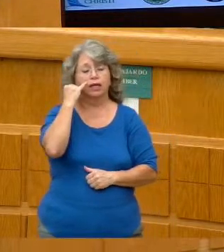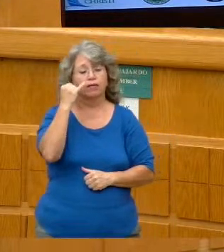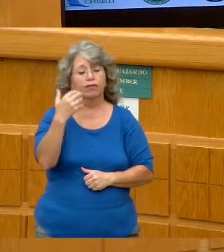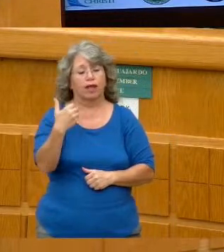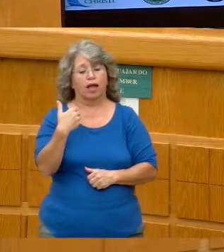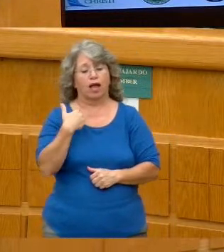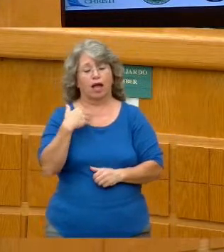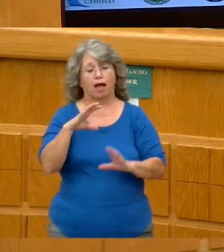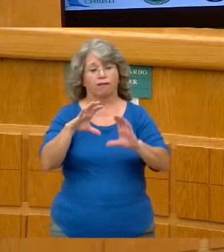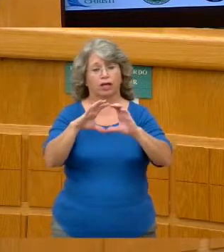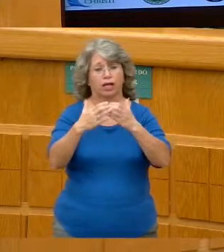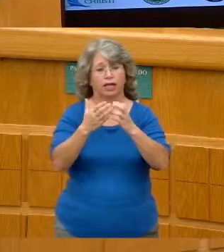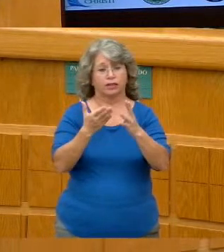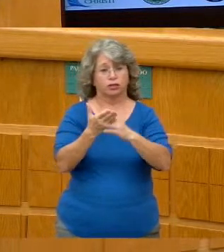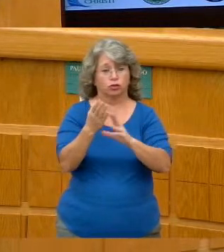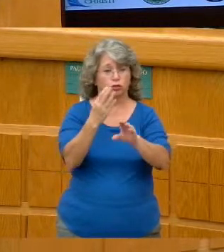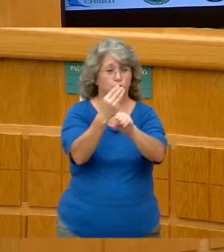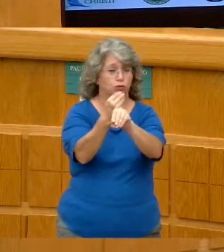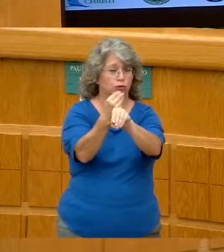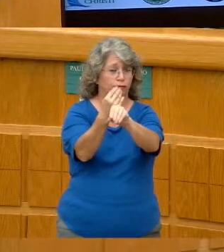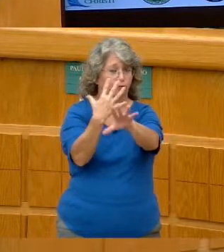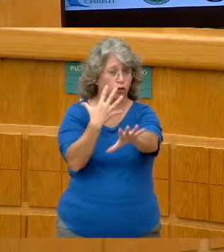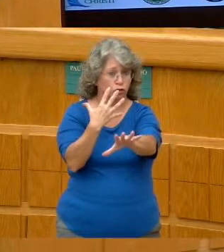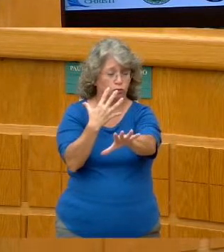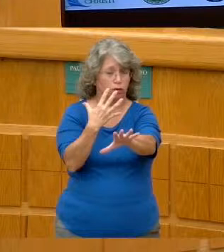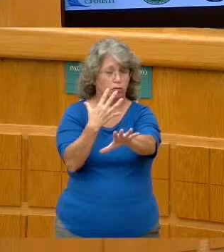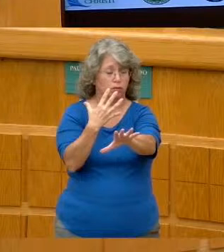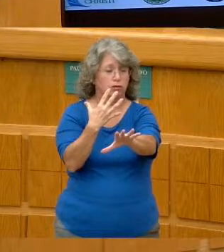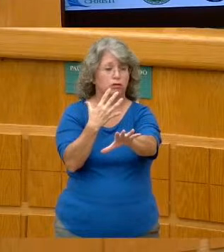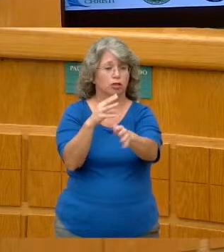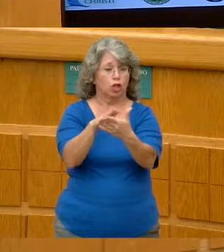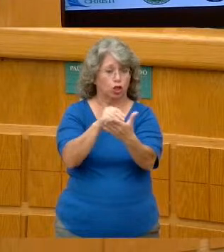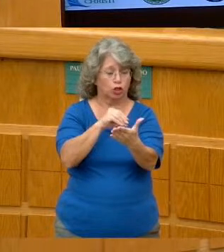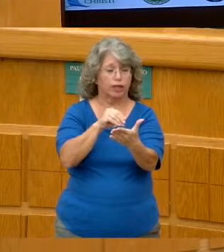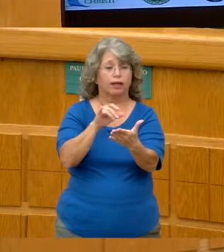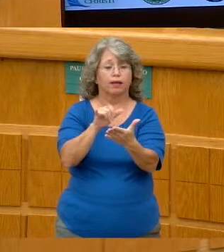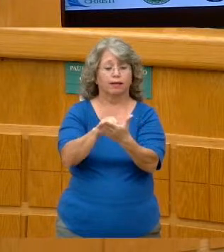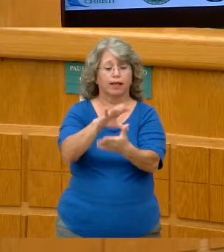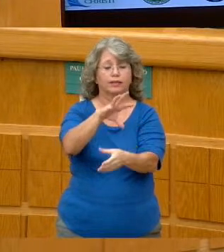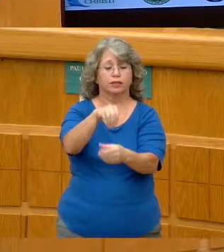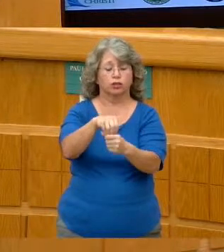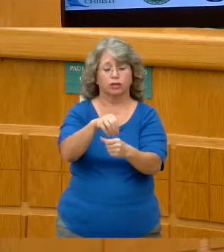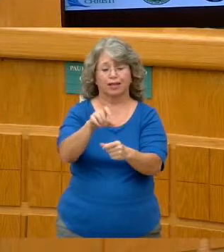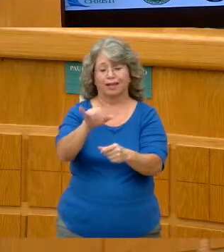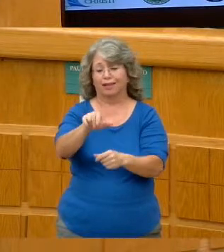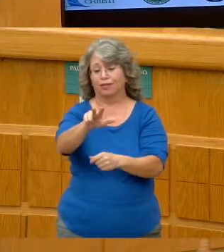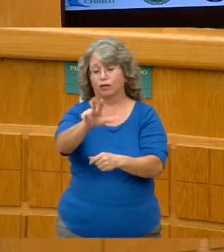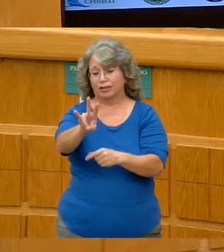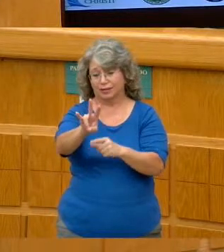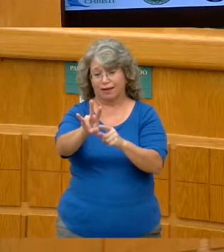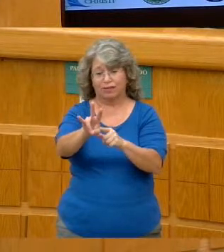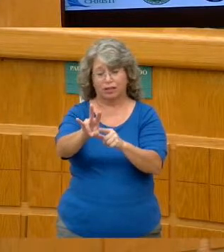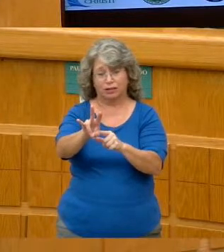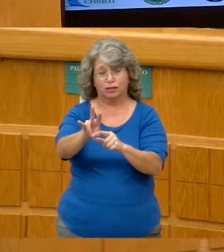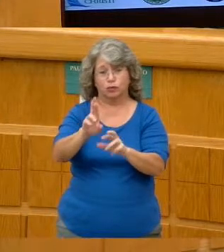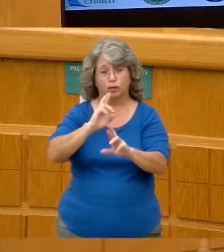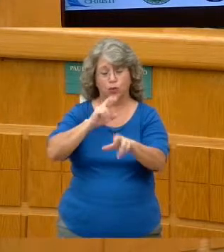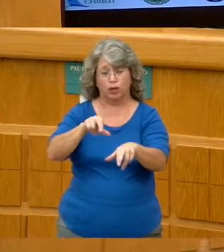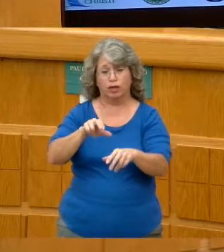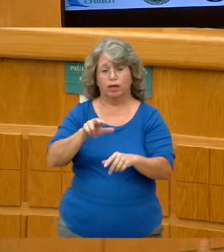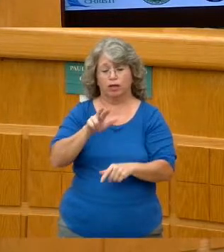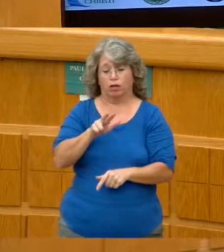through virtual learning, through a Zoom, they're included as well. So of the 37, 34 of them are